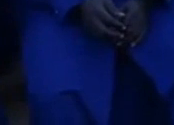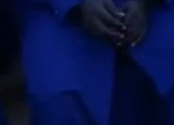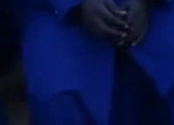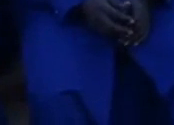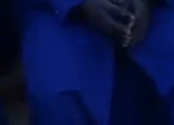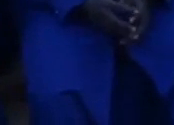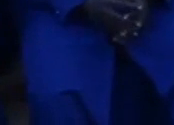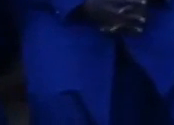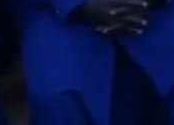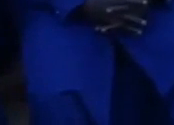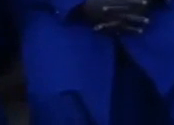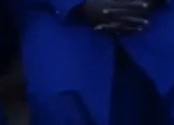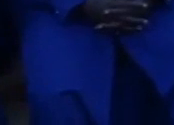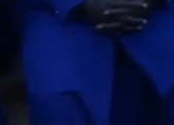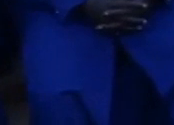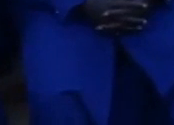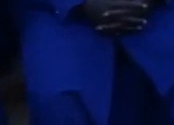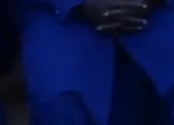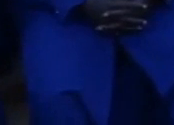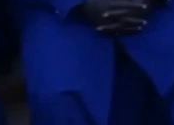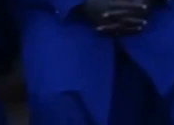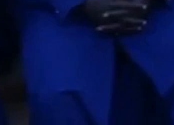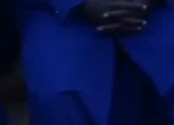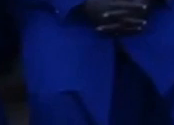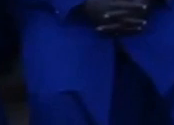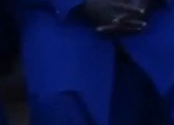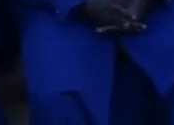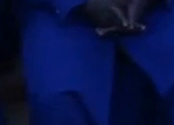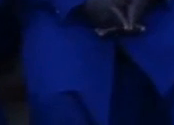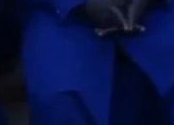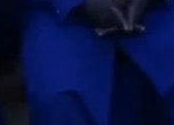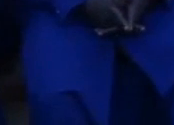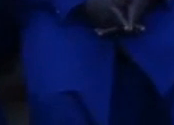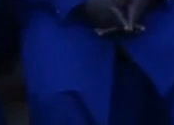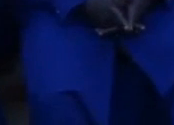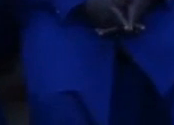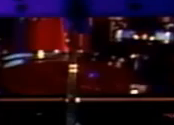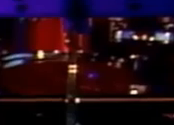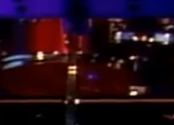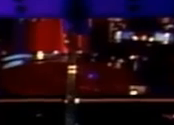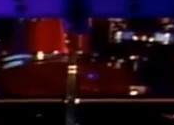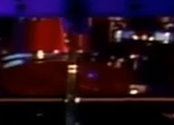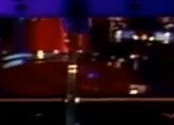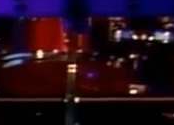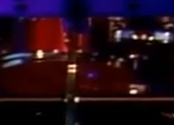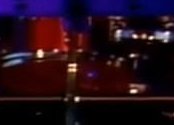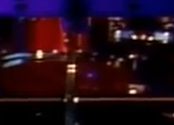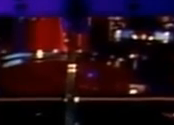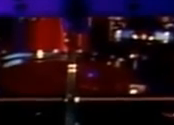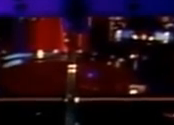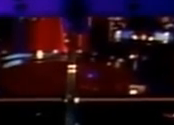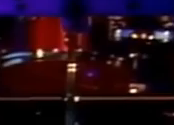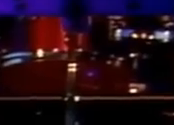you've ever believed in Him. Umenye ko ishobora byose. Know that He's more than able to do all things. Uko uyizeye niko